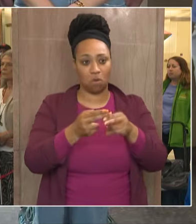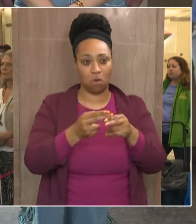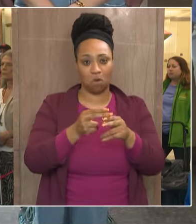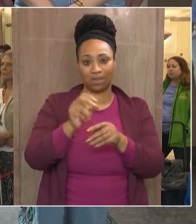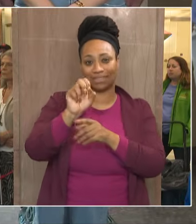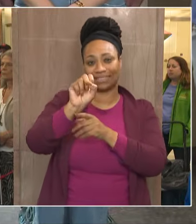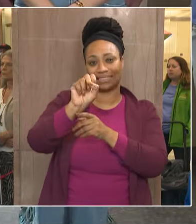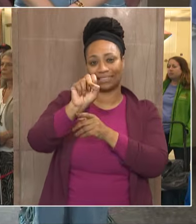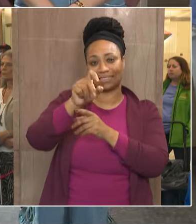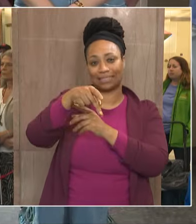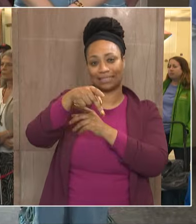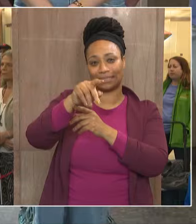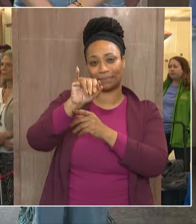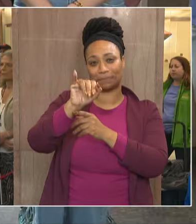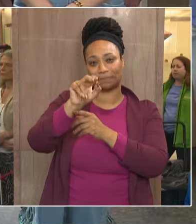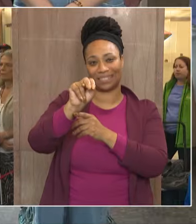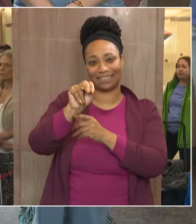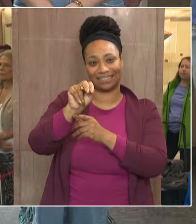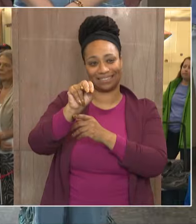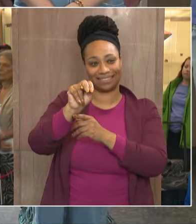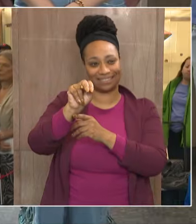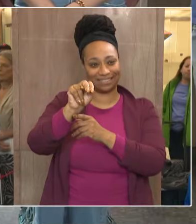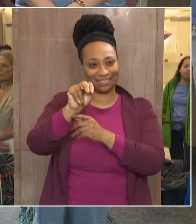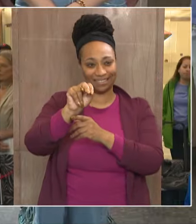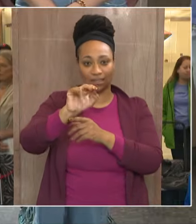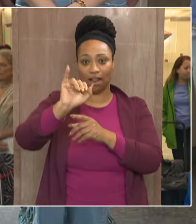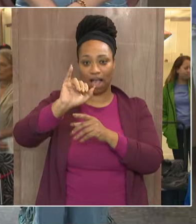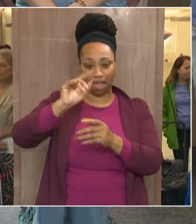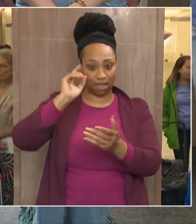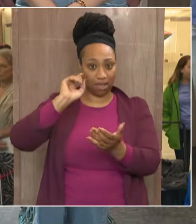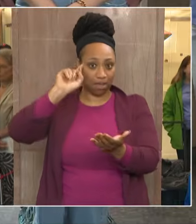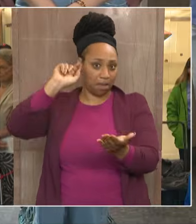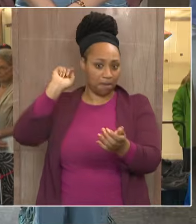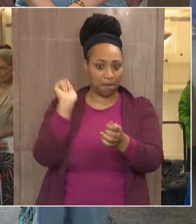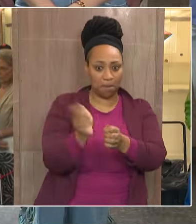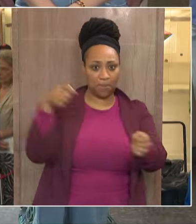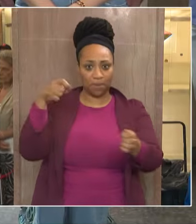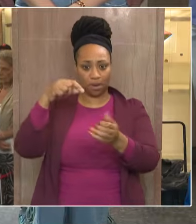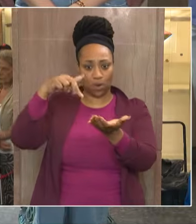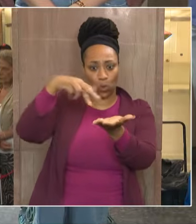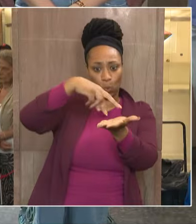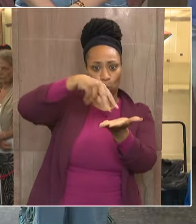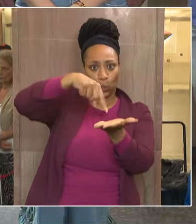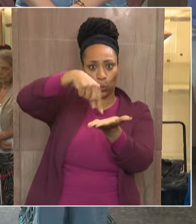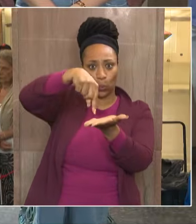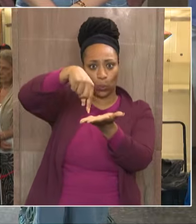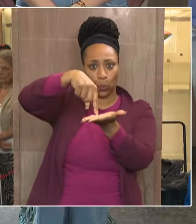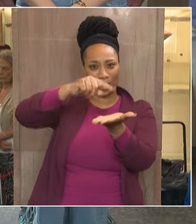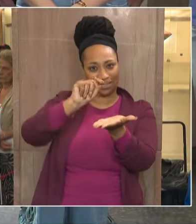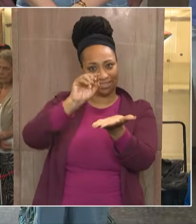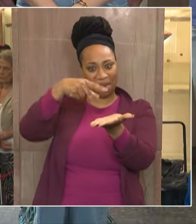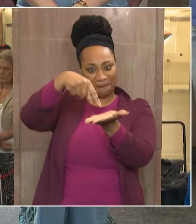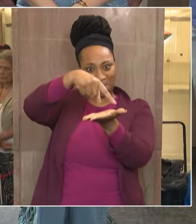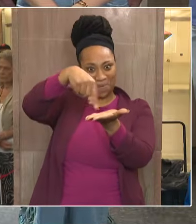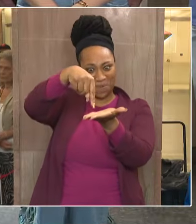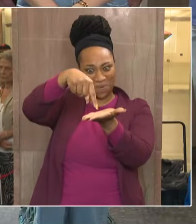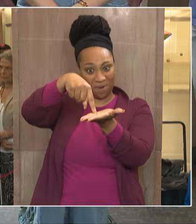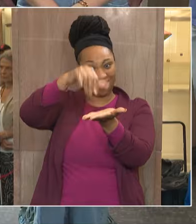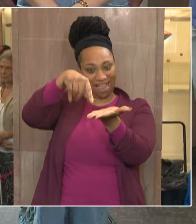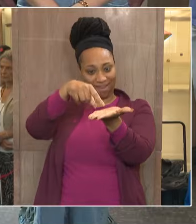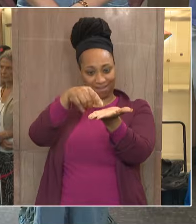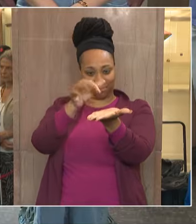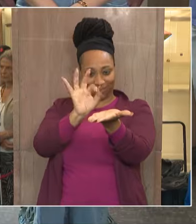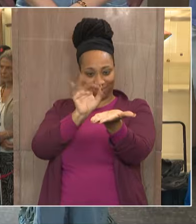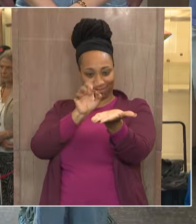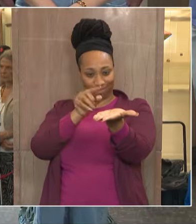children's spinning top. Through the art's geometry, we encourage the viewer to revolve around and through the piece